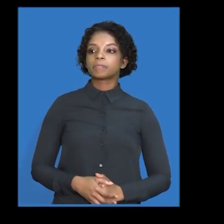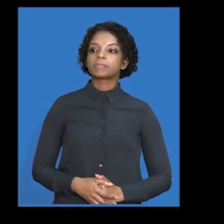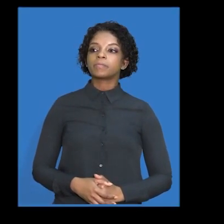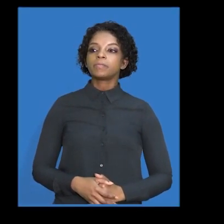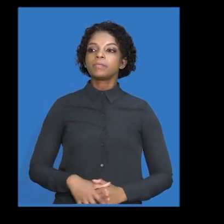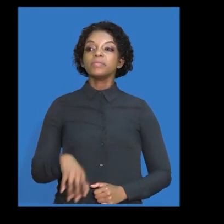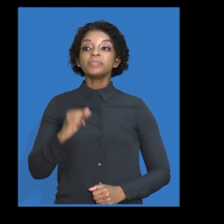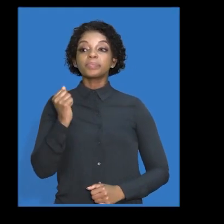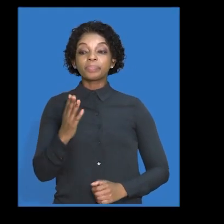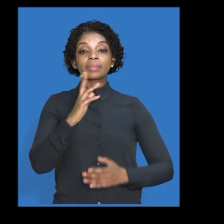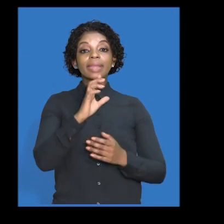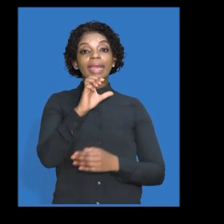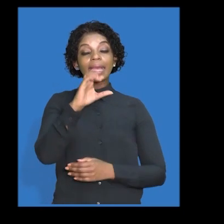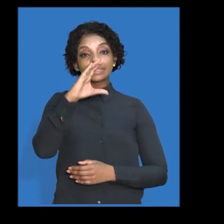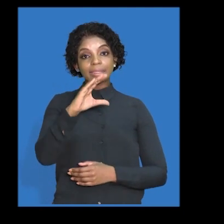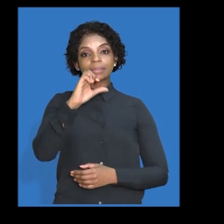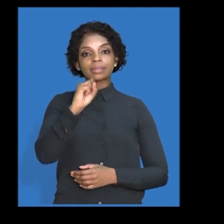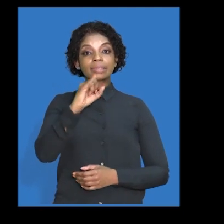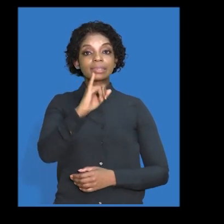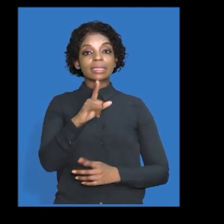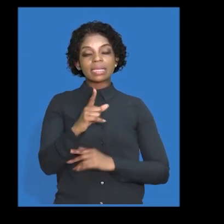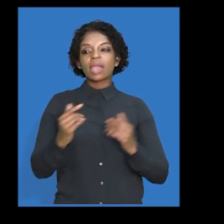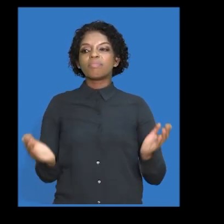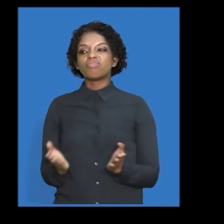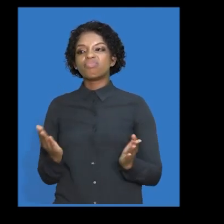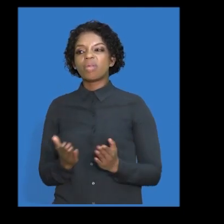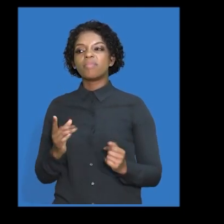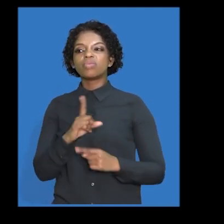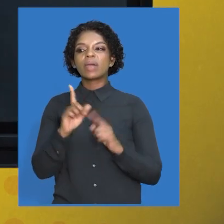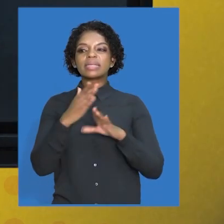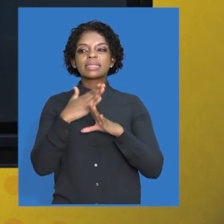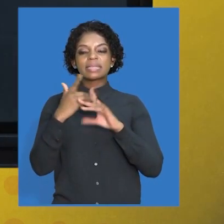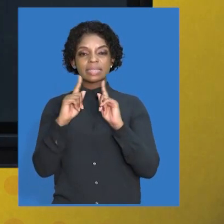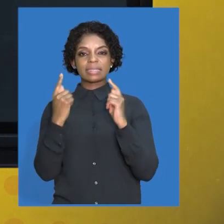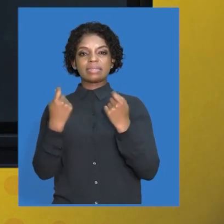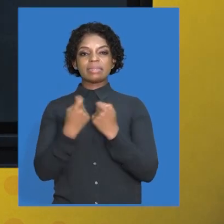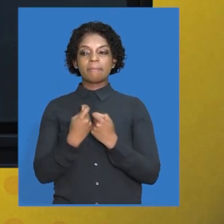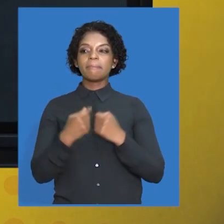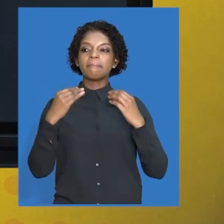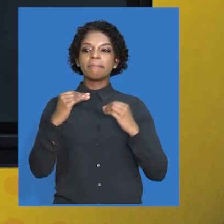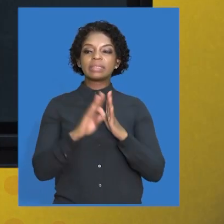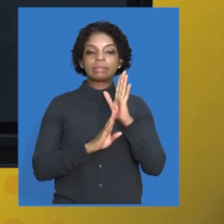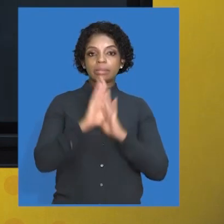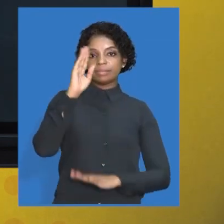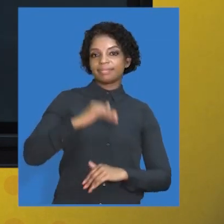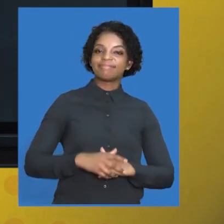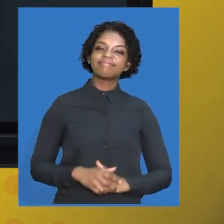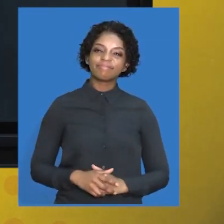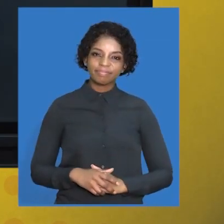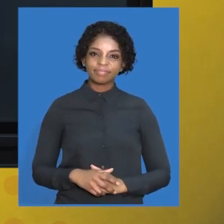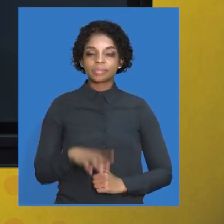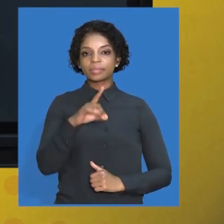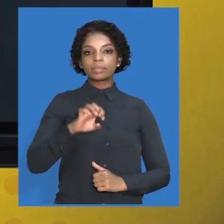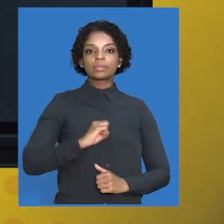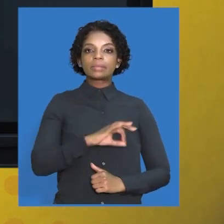Projects promotes teamwork within businesses. So you might get employees that will go and help